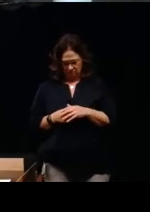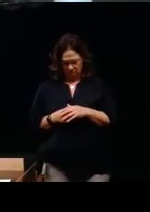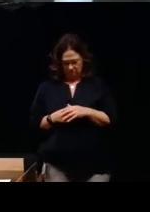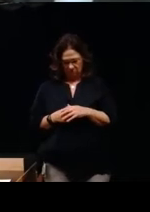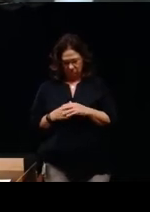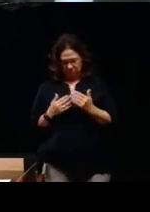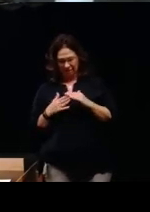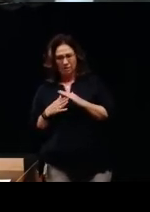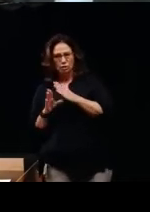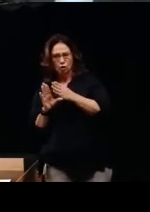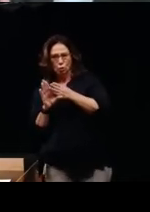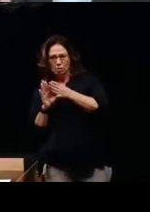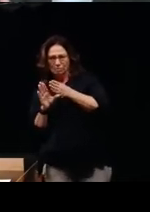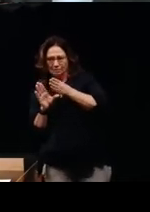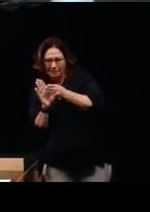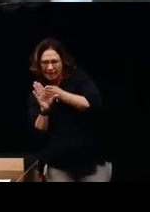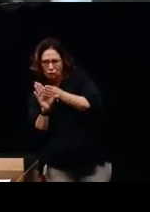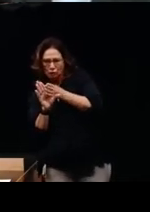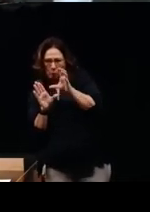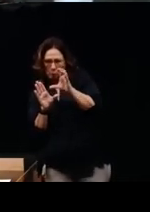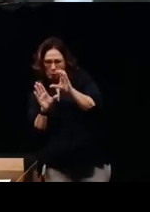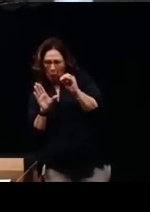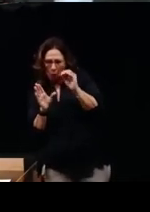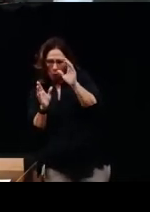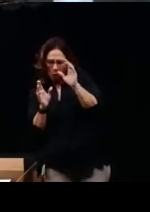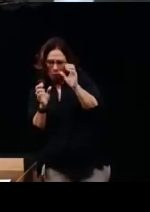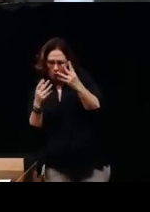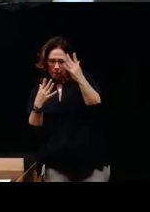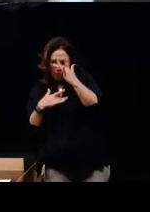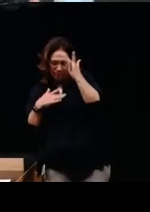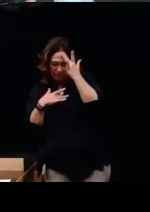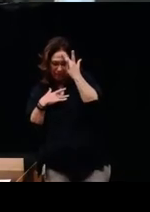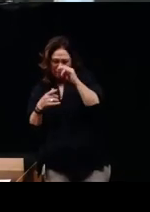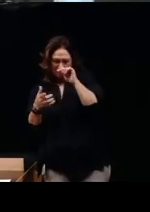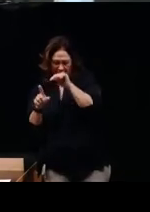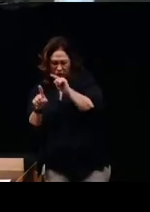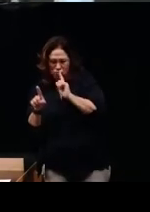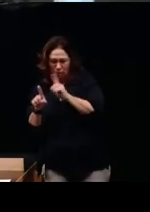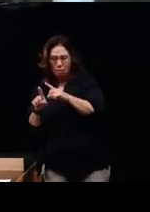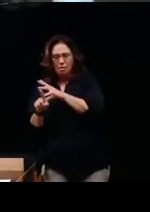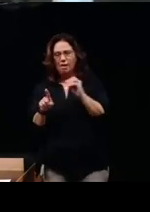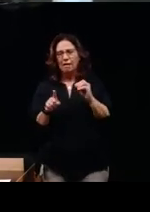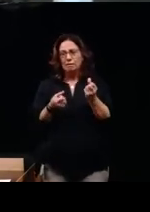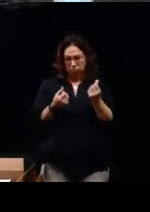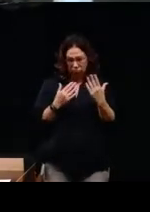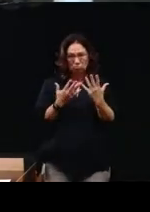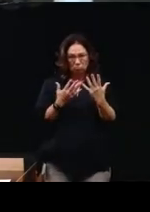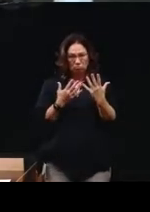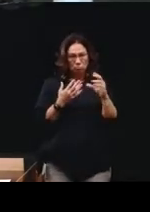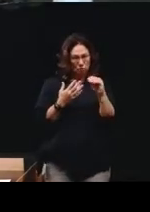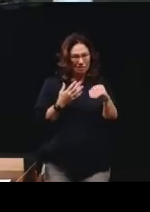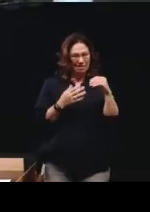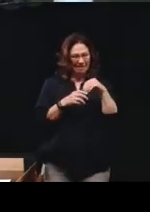psychiatric comorbidities reported. There's a fair amount of heterogeneity in the physical sensory motor